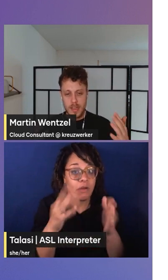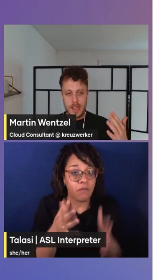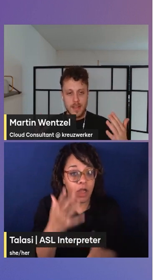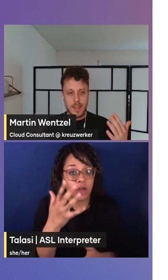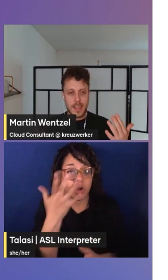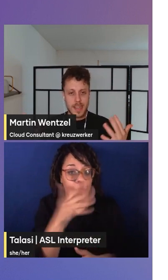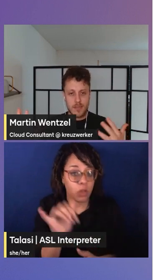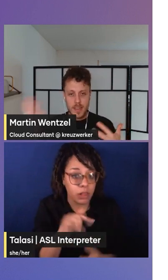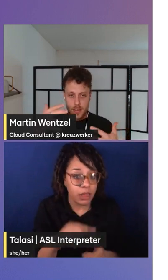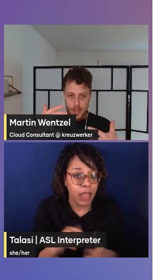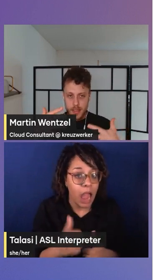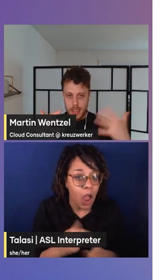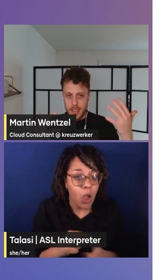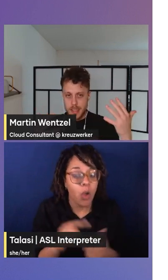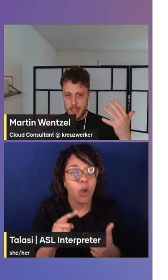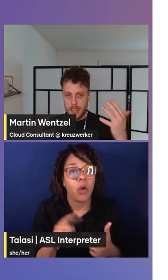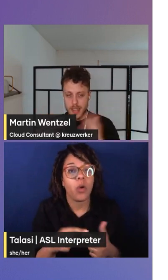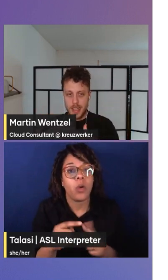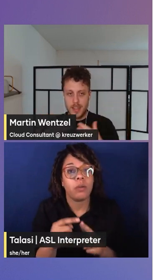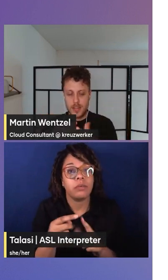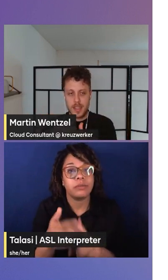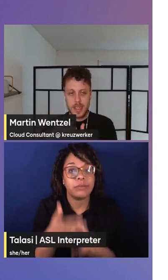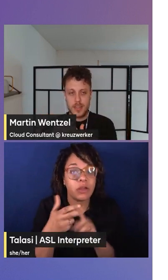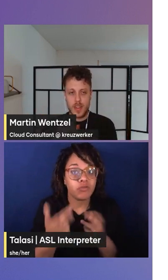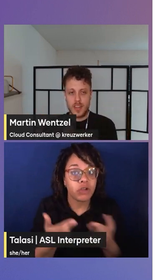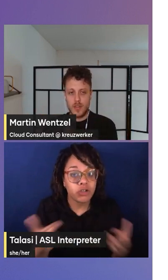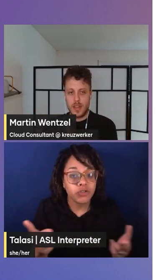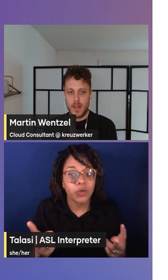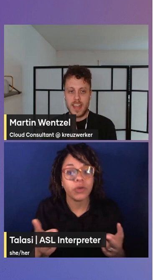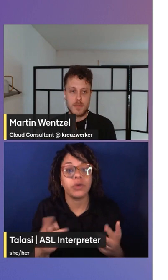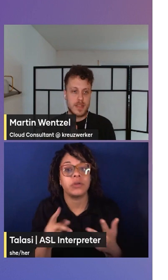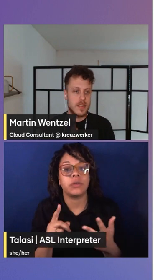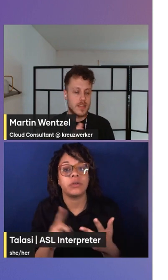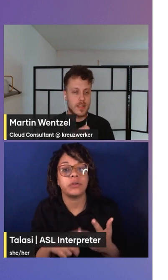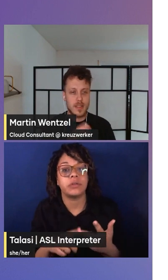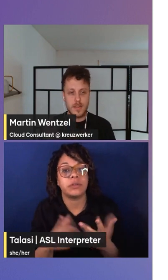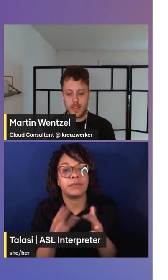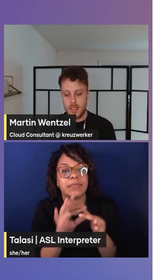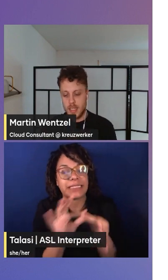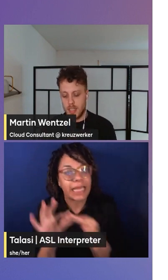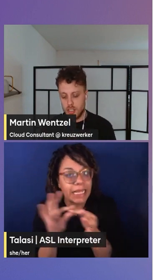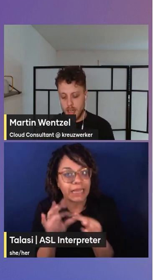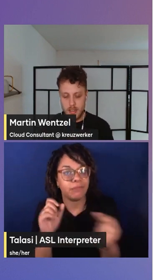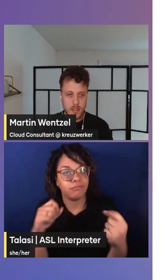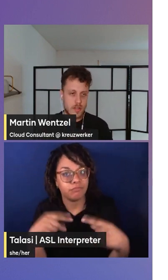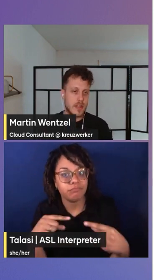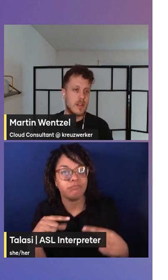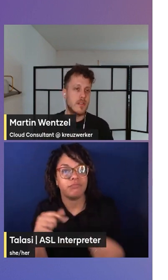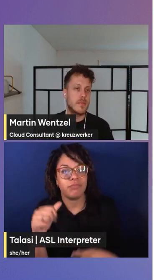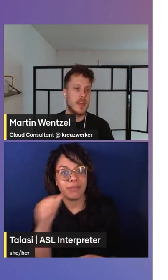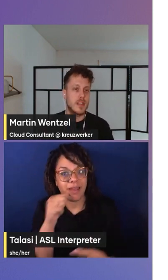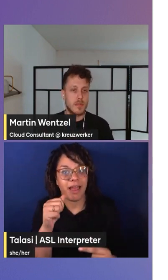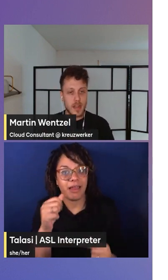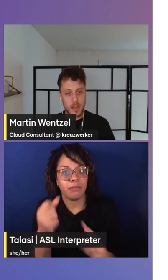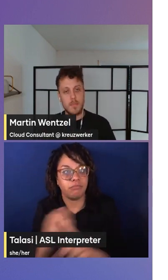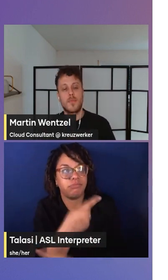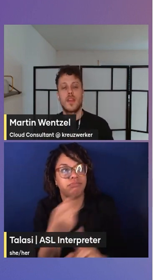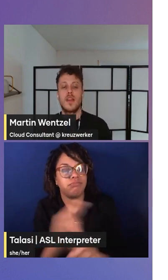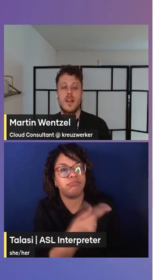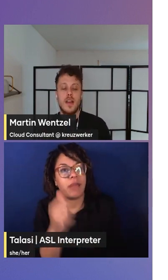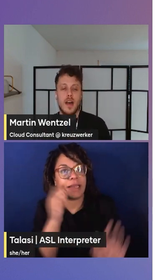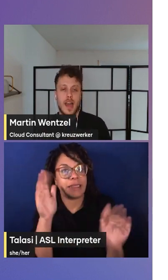to get resources and state into sync so that you don't have unexpected diffs and changes on Terraform, plan and